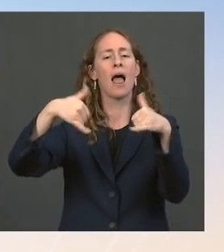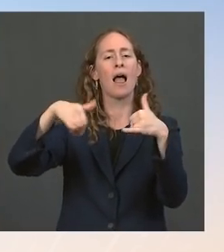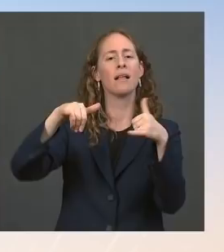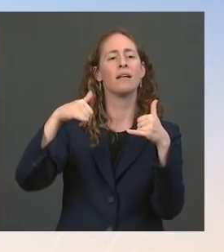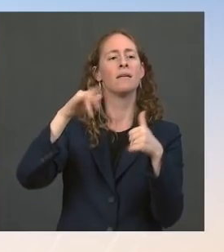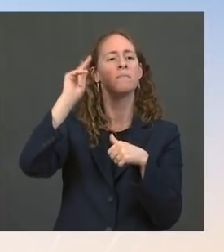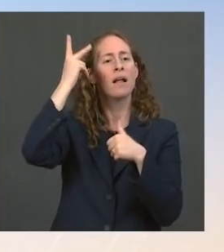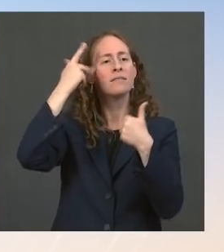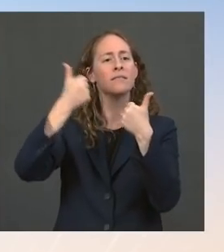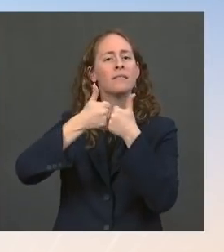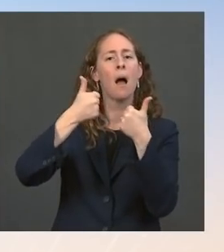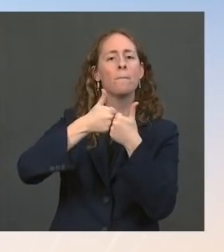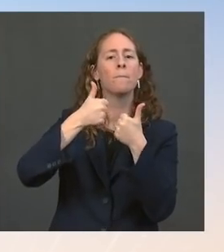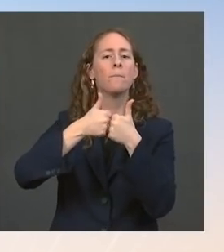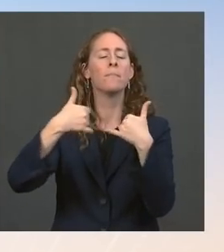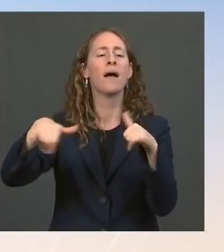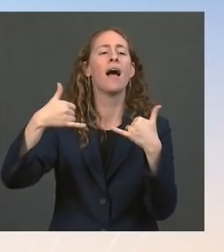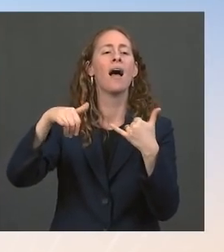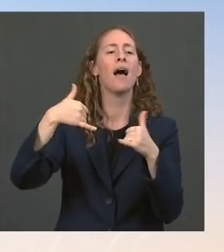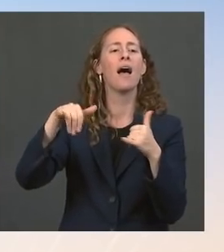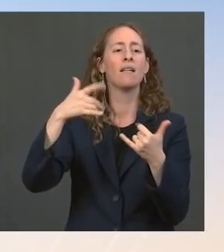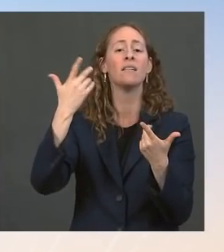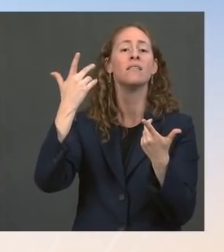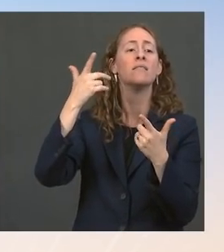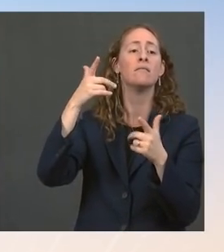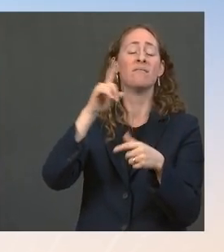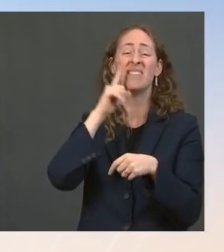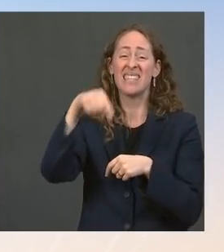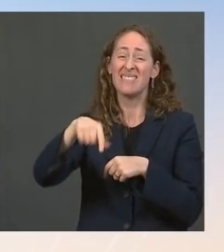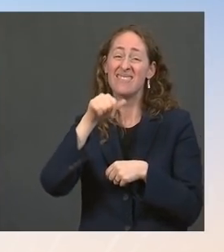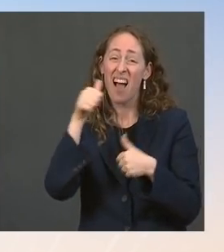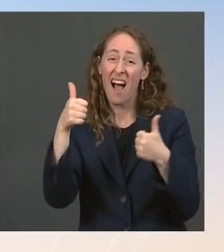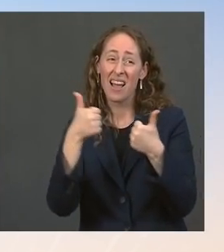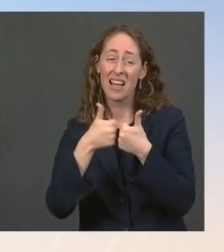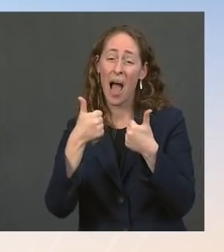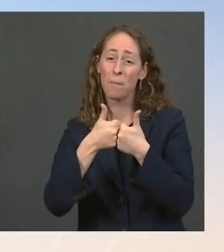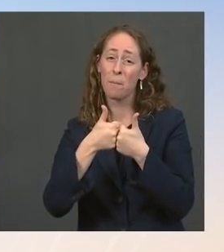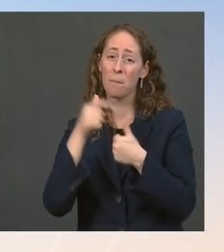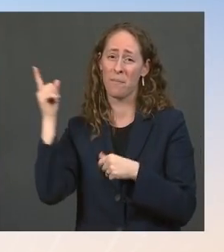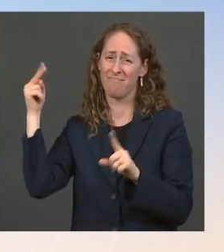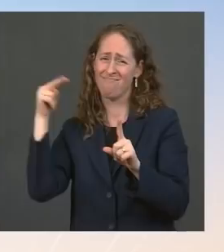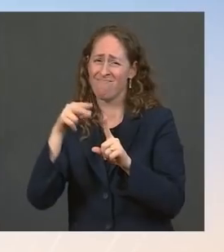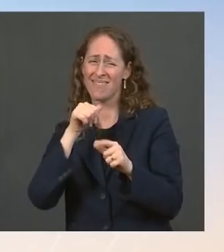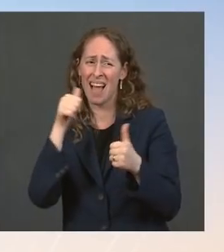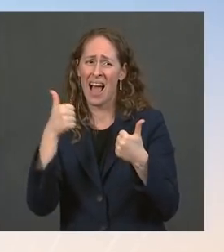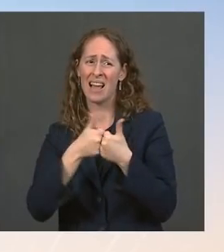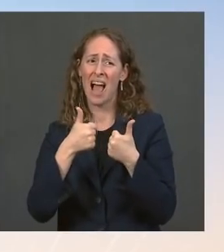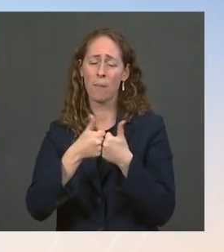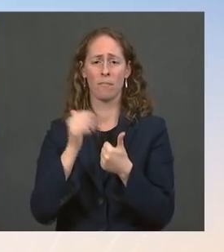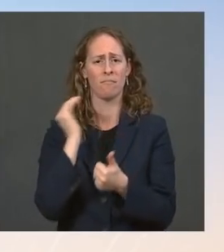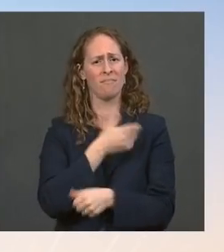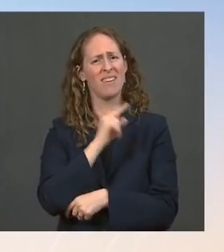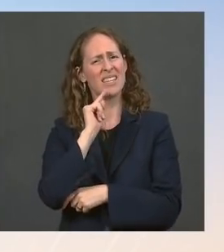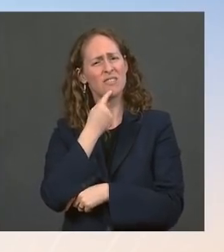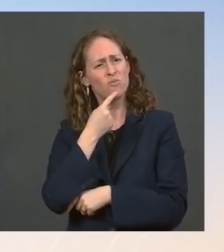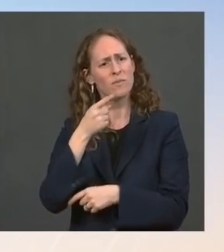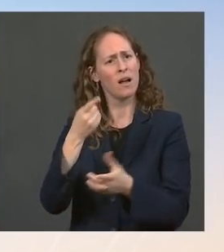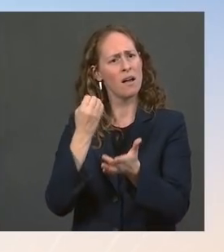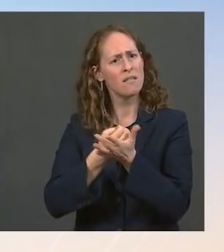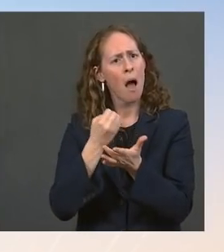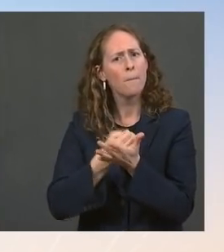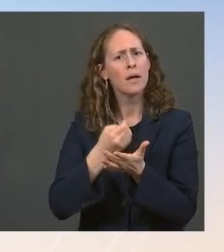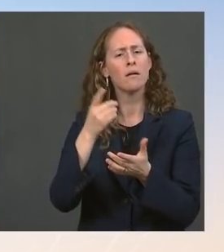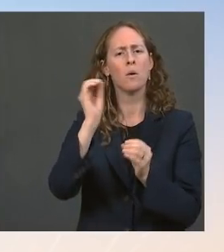the United States Treasury. This is not a game to the president. This is our economy. This is not about partisanship. This is